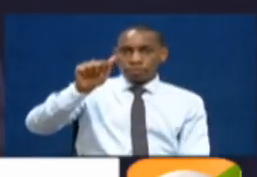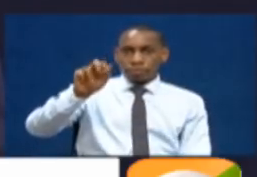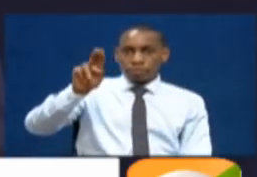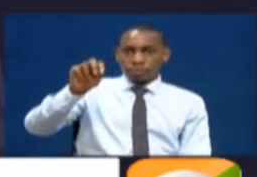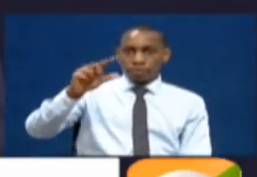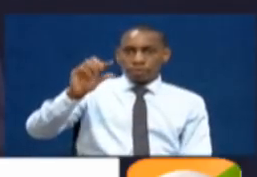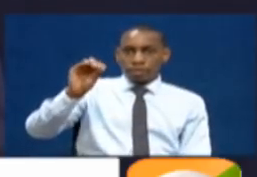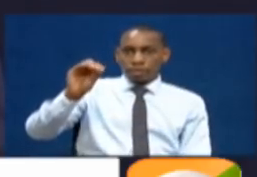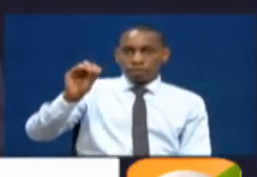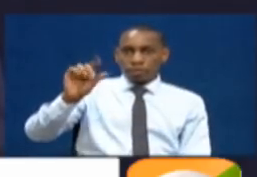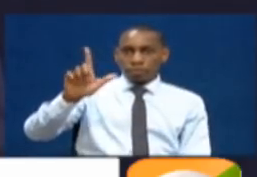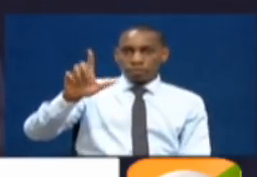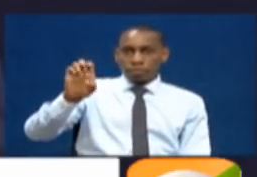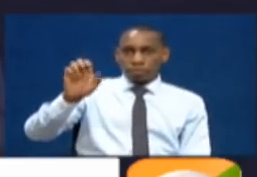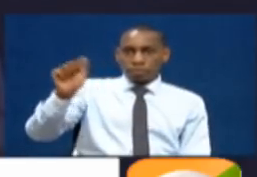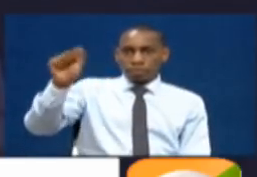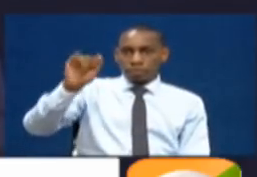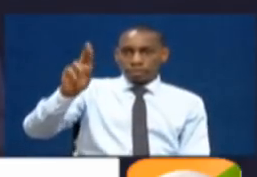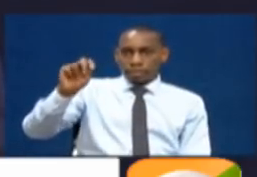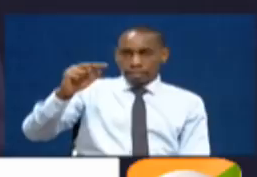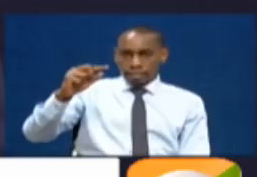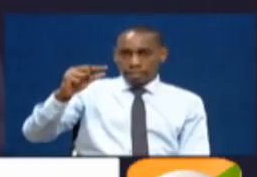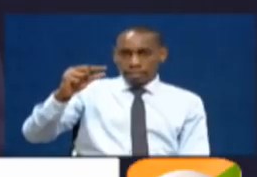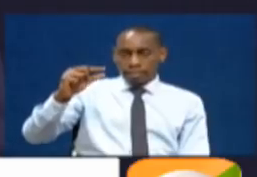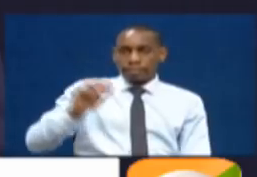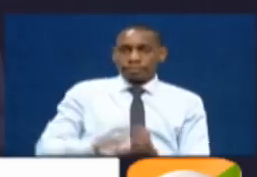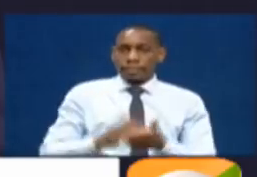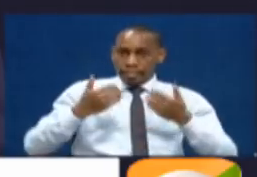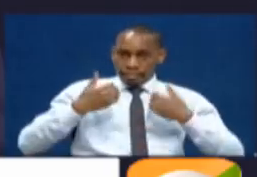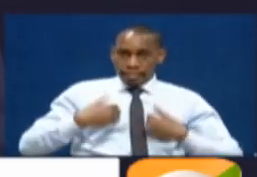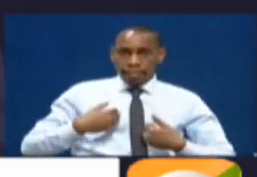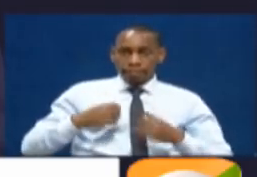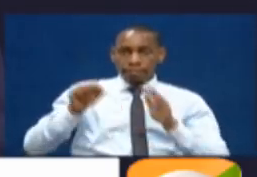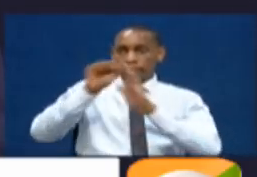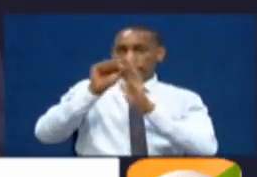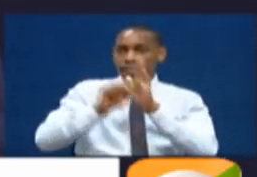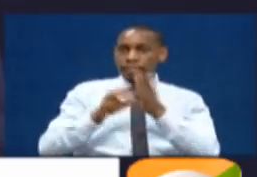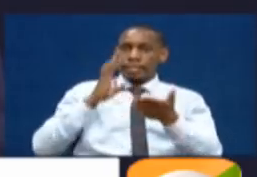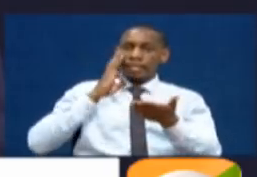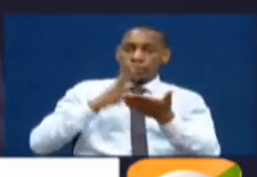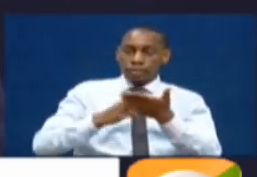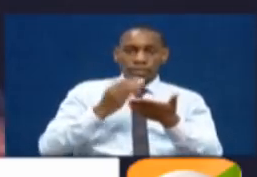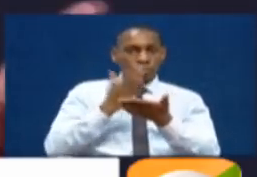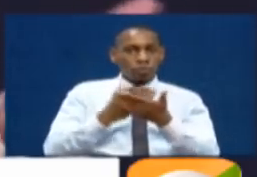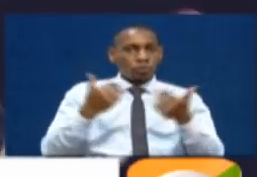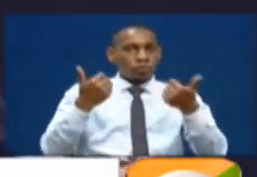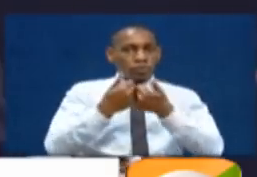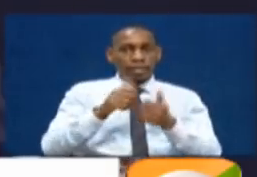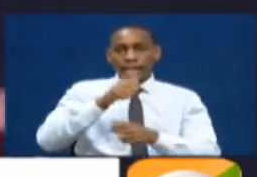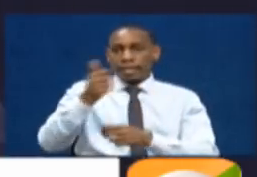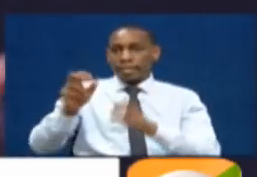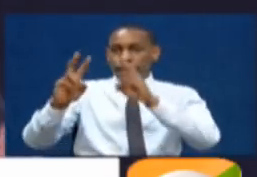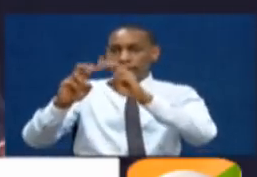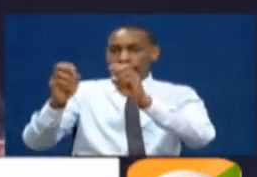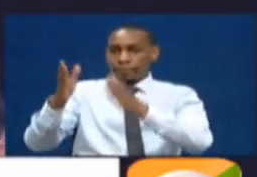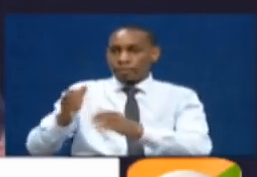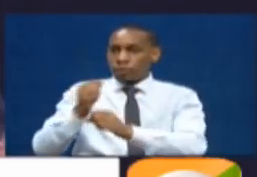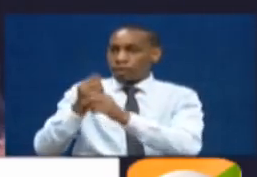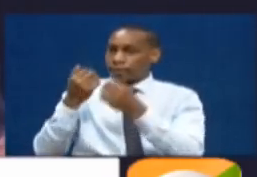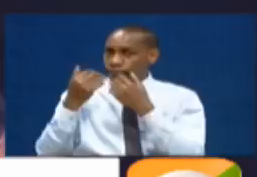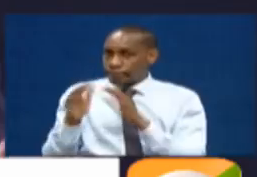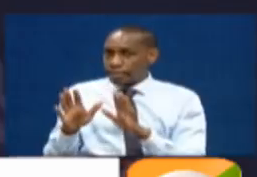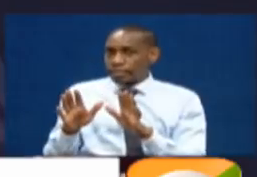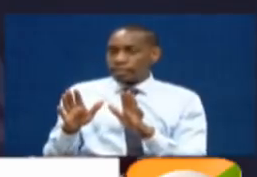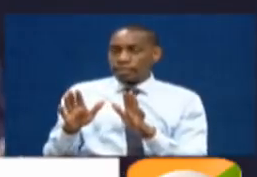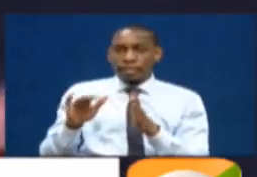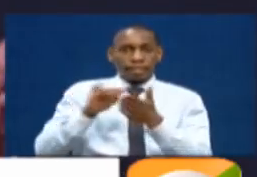state witness. Again, I faced the mill. On the other one, the investigators did their job.